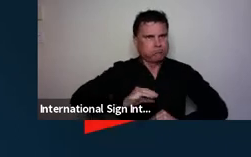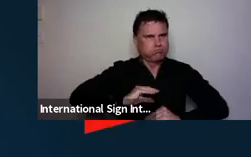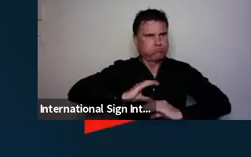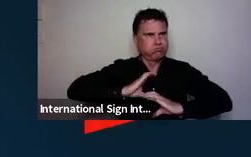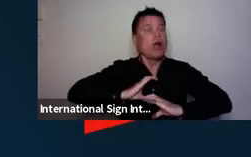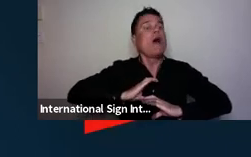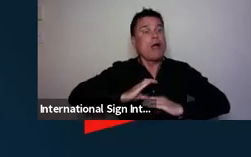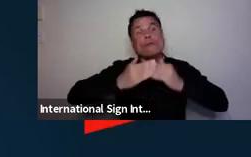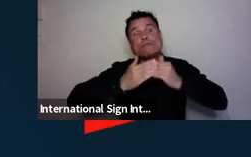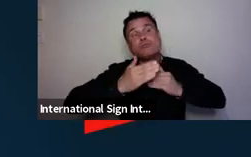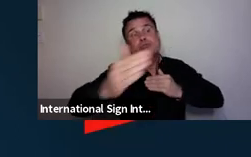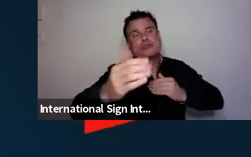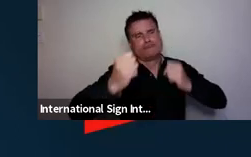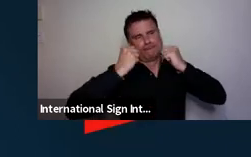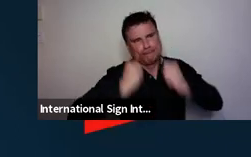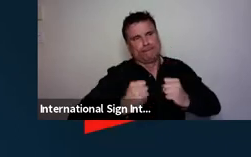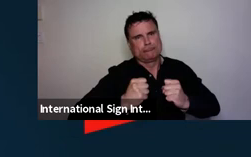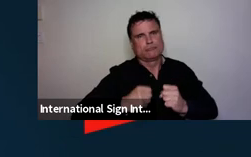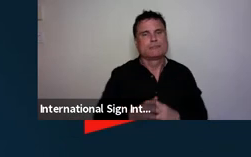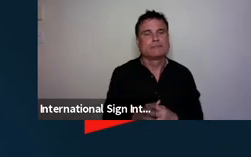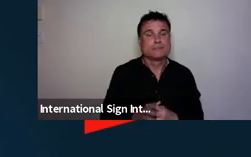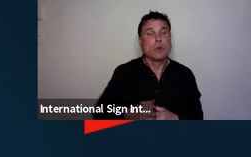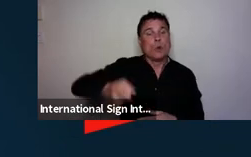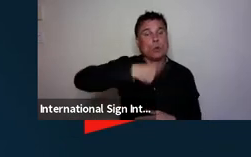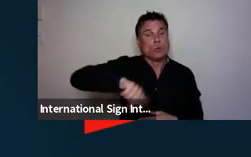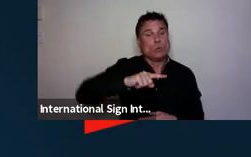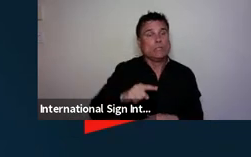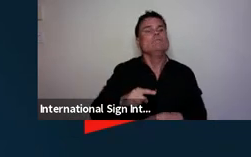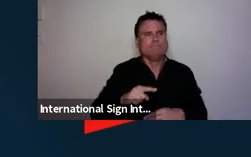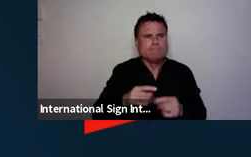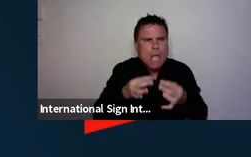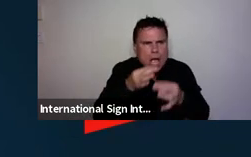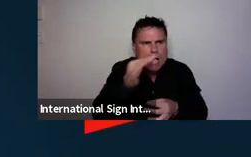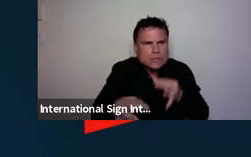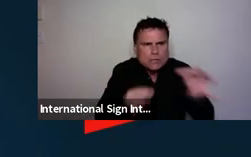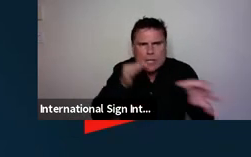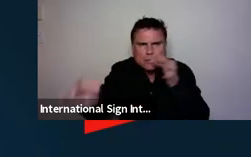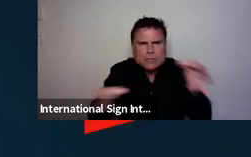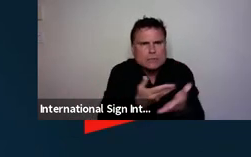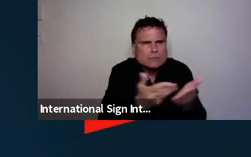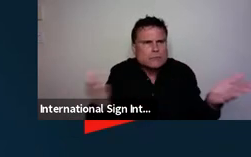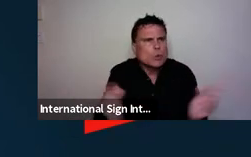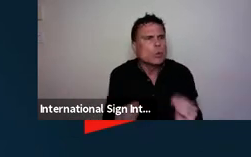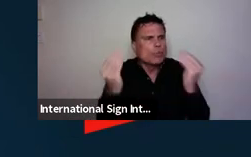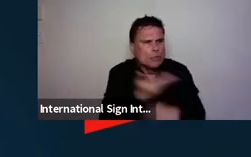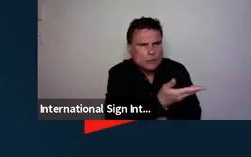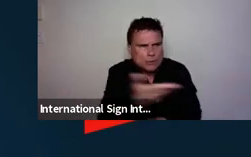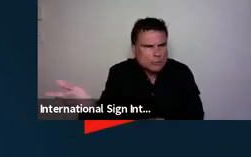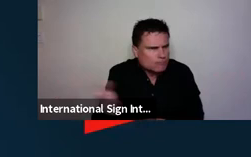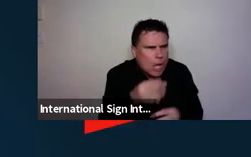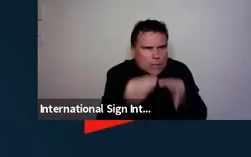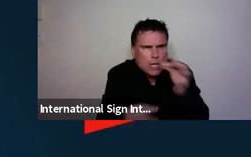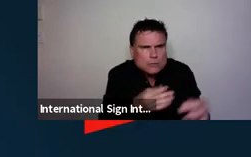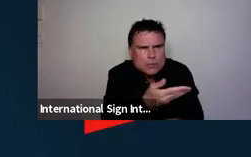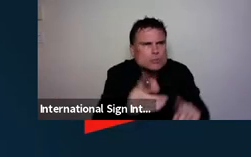we convened surveys directly with young people to hear from them, and this provided great insights into the challenges they face and